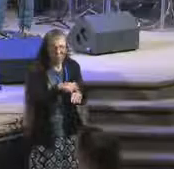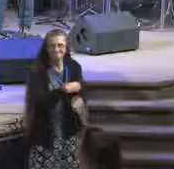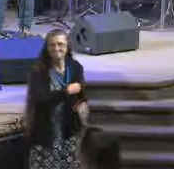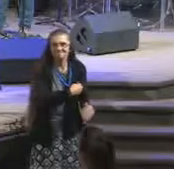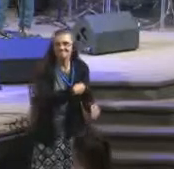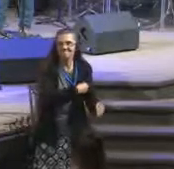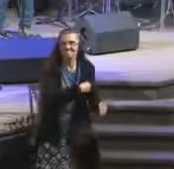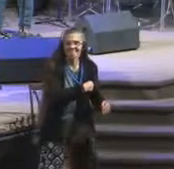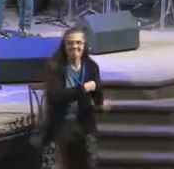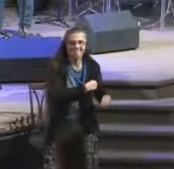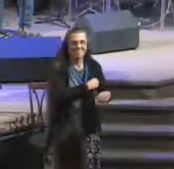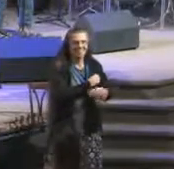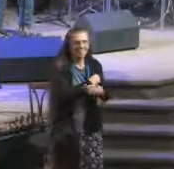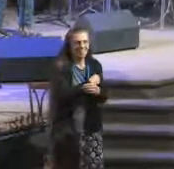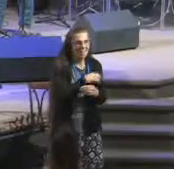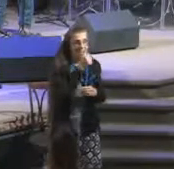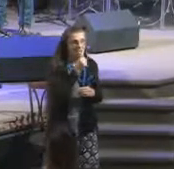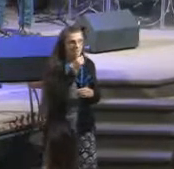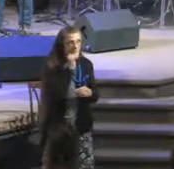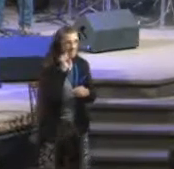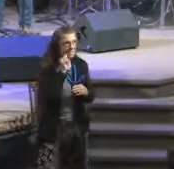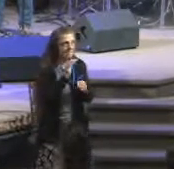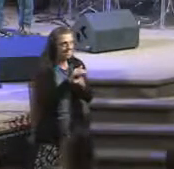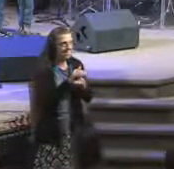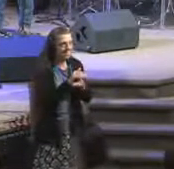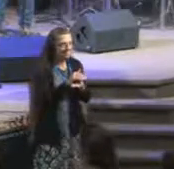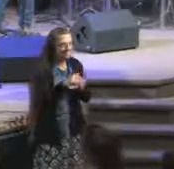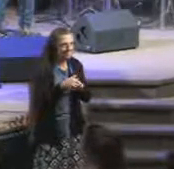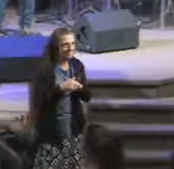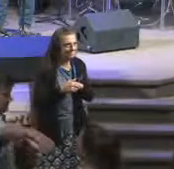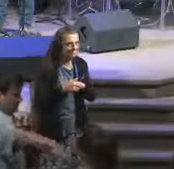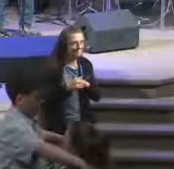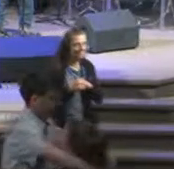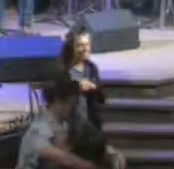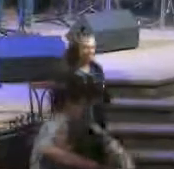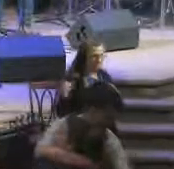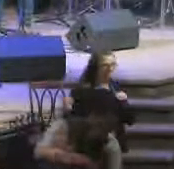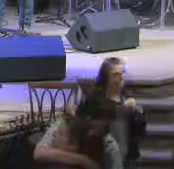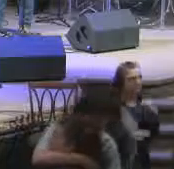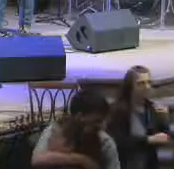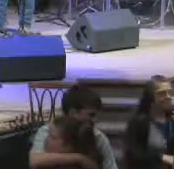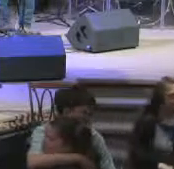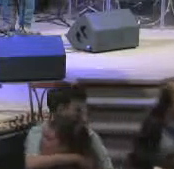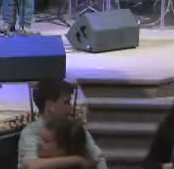tonight. We'll be observing communion. Come back and be with us. God bless you.